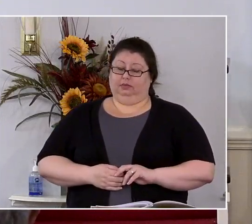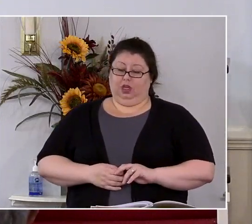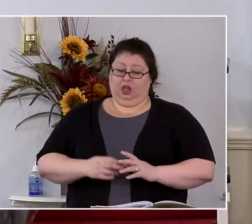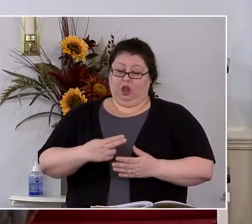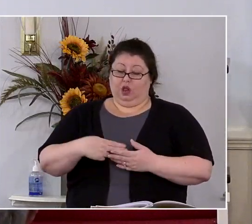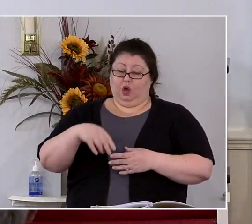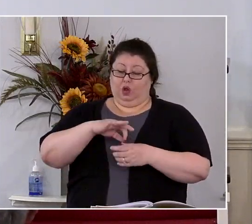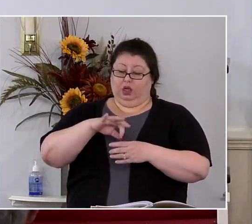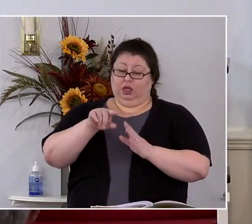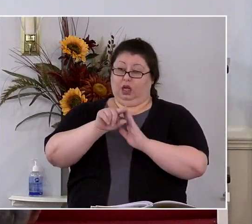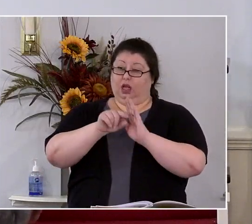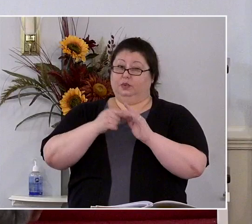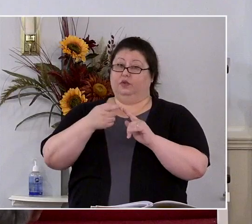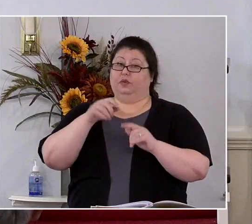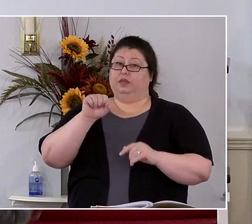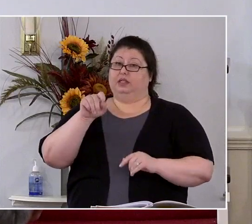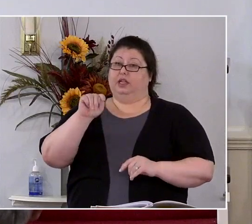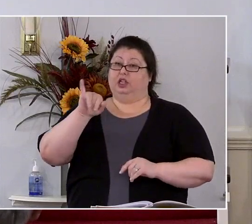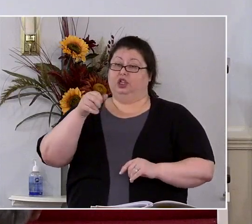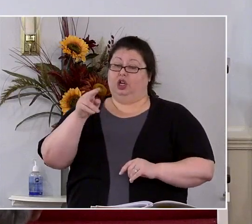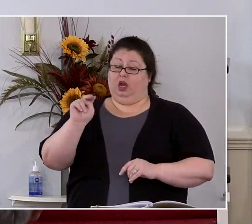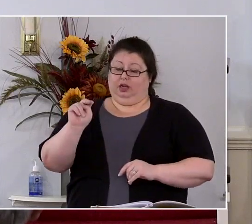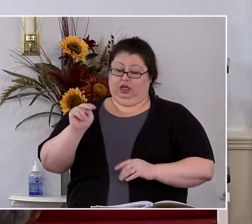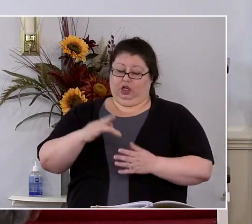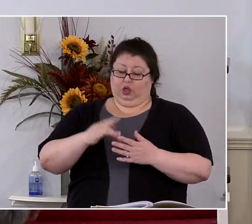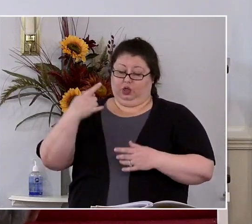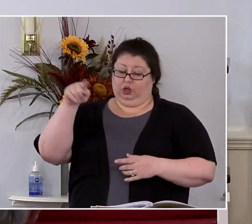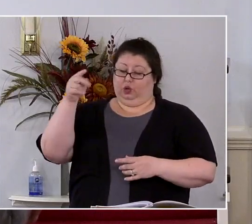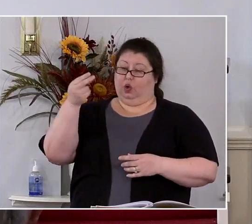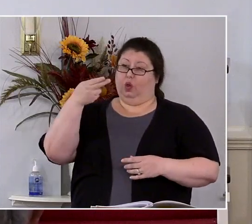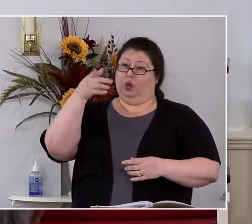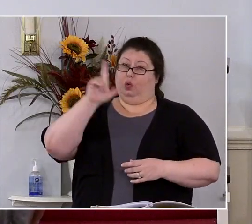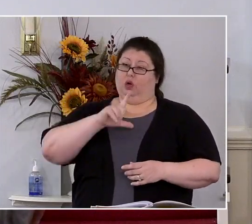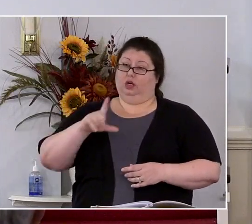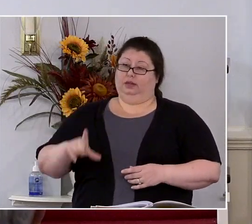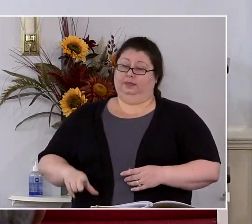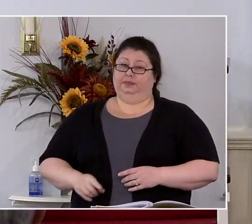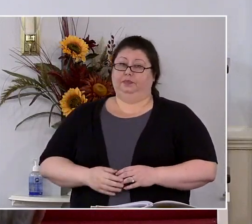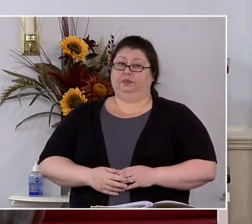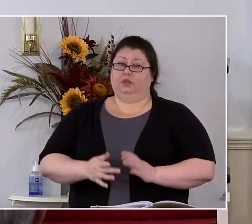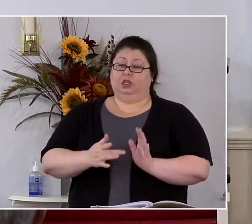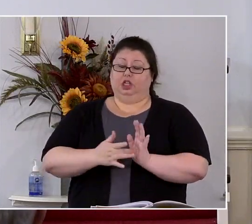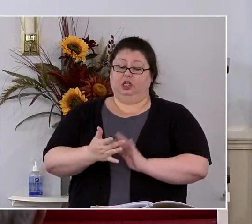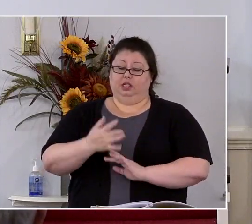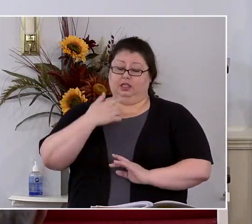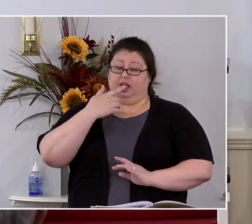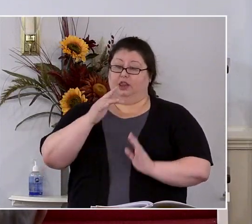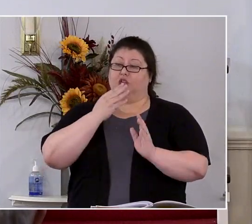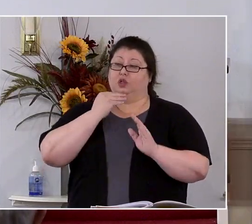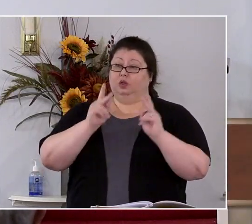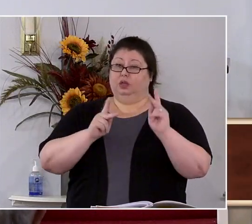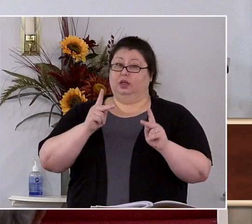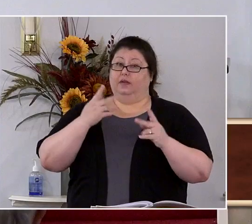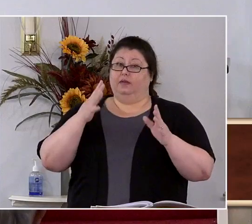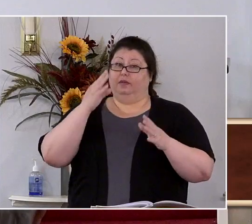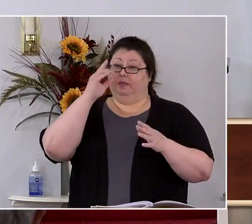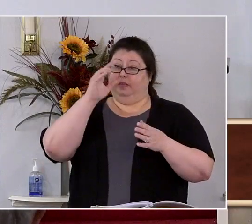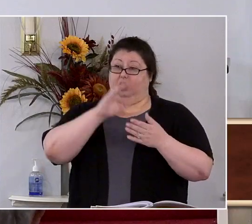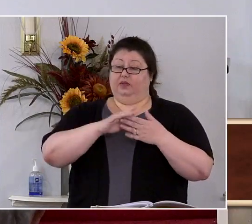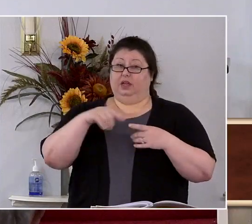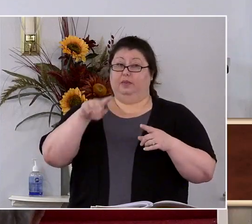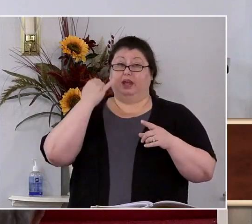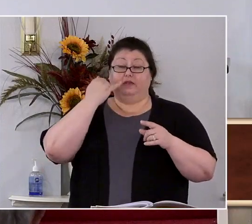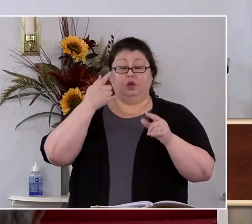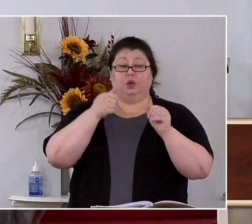The Holy Gospel according to St. John. Glory to you, Lord. Jesus said to the Jews who had believed in him, "If